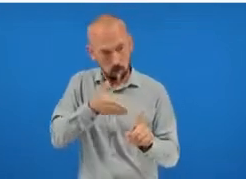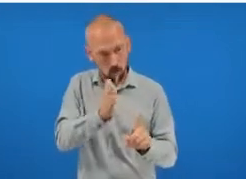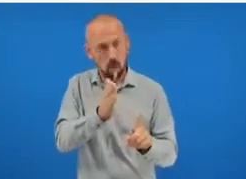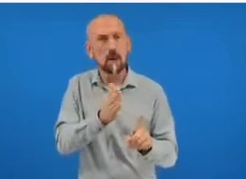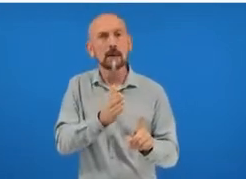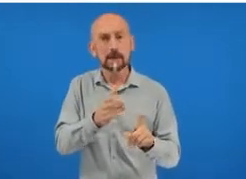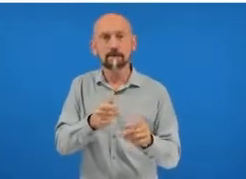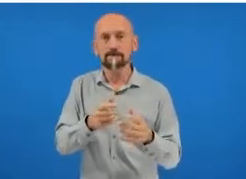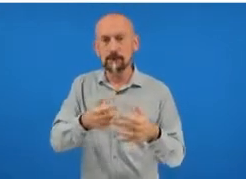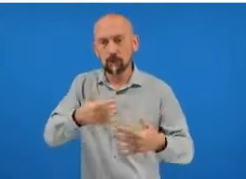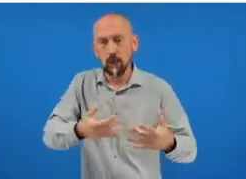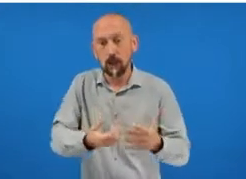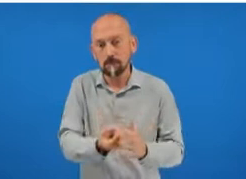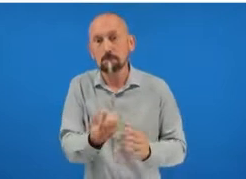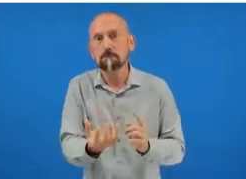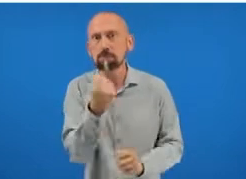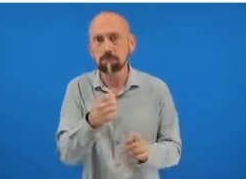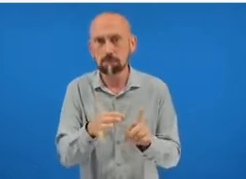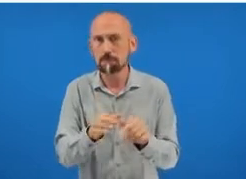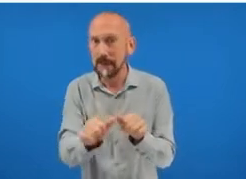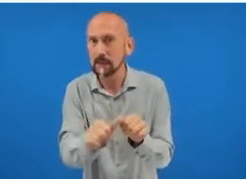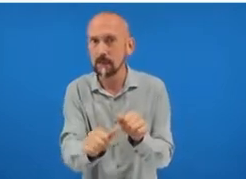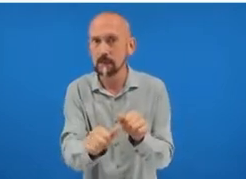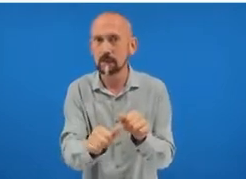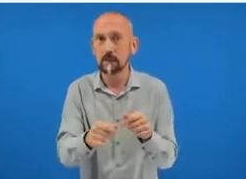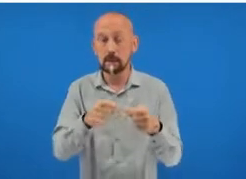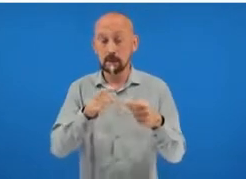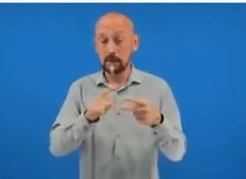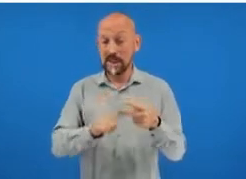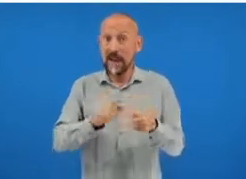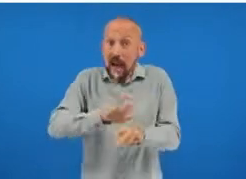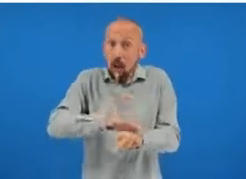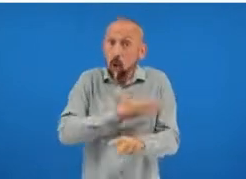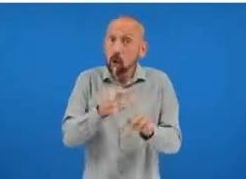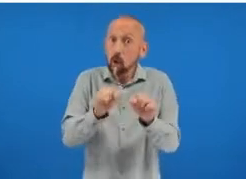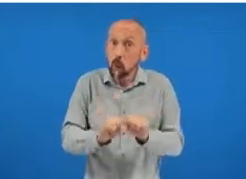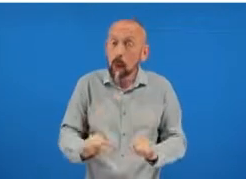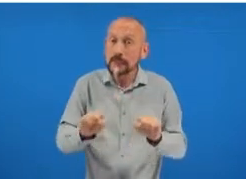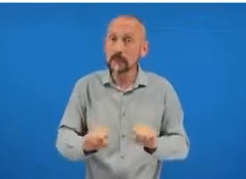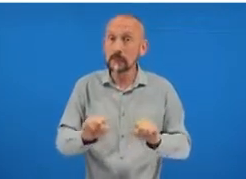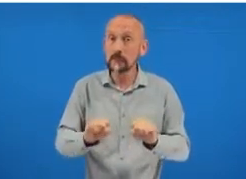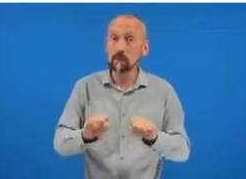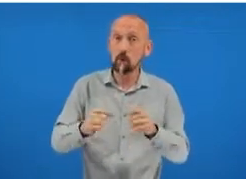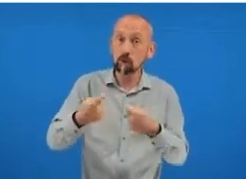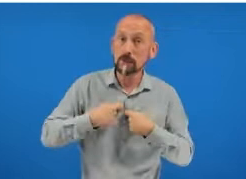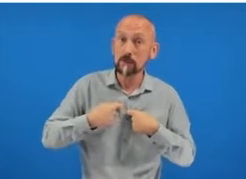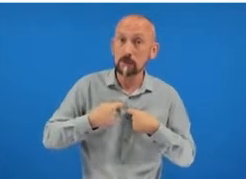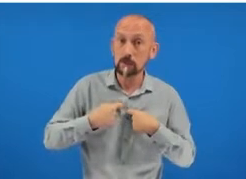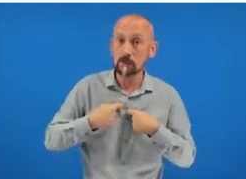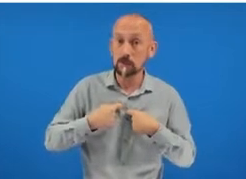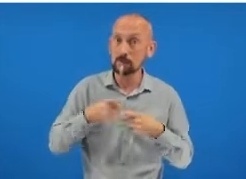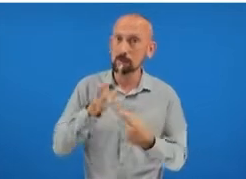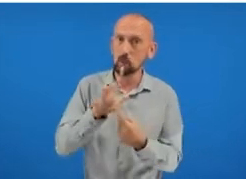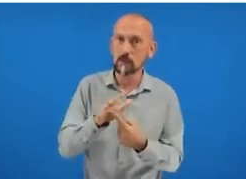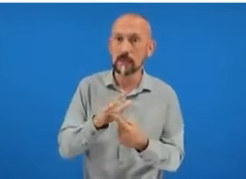How long you wait to the start of treatment was important. In those services where on average you waited less than 6 weeks, you had